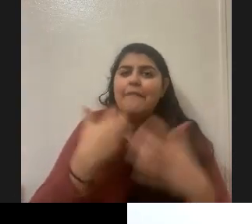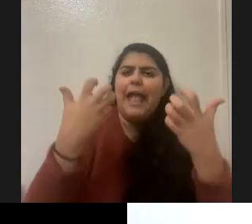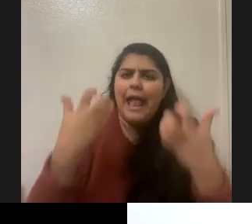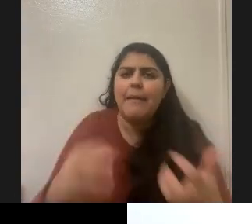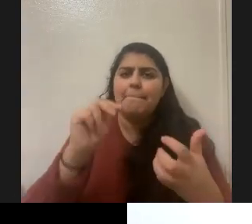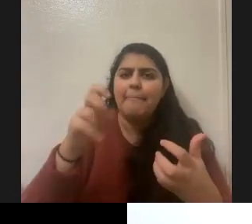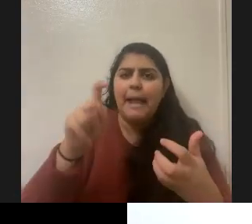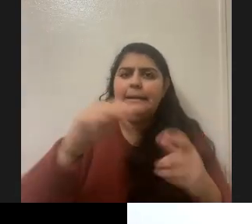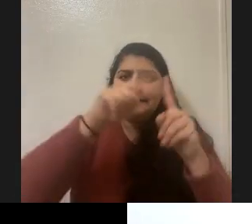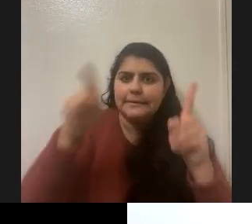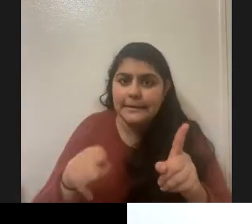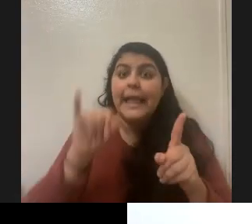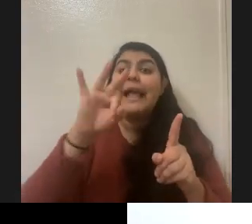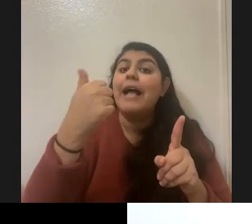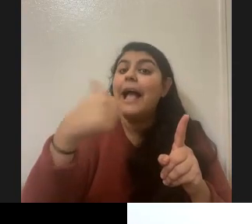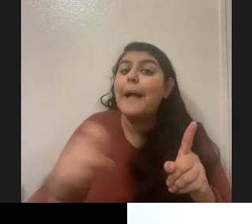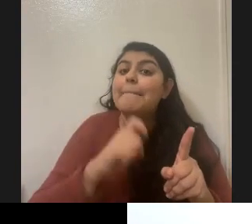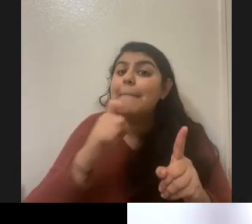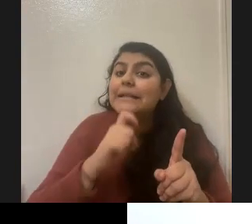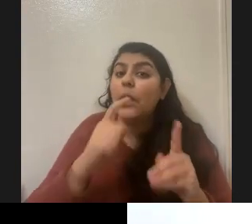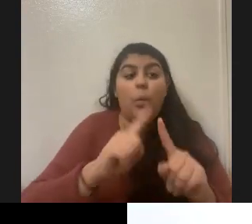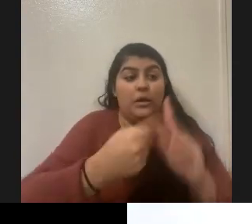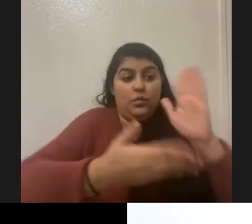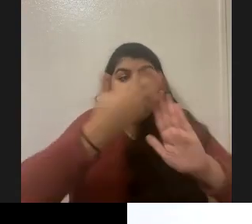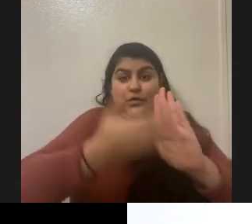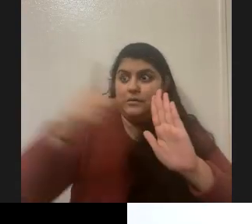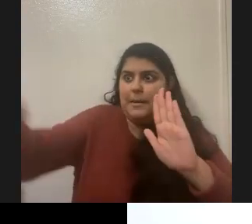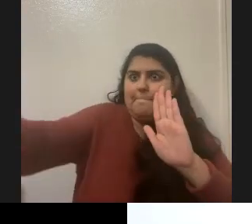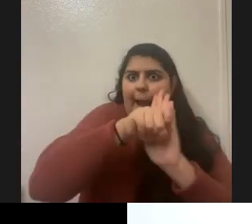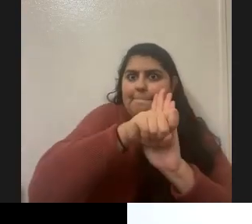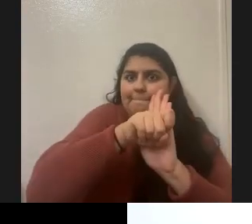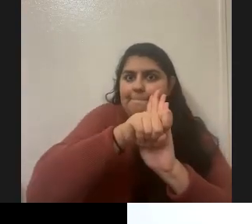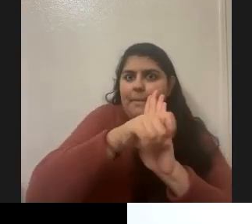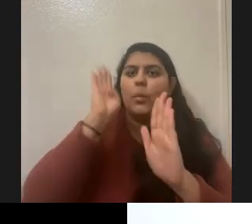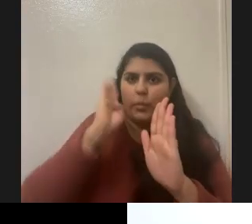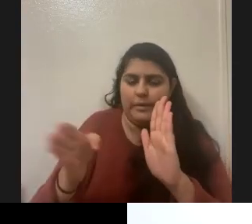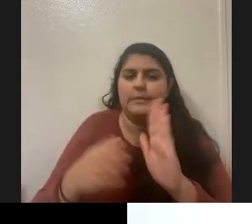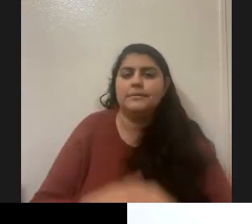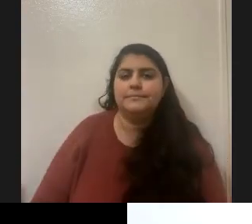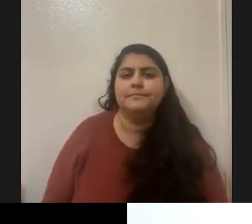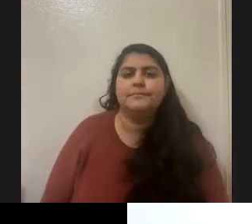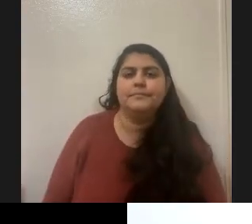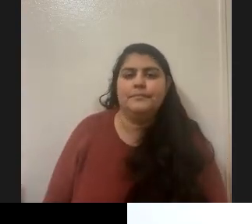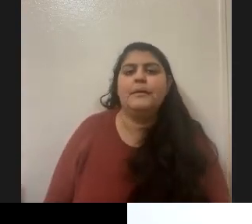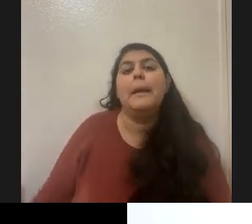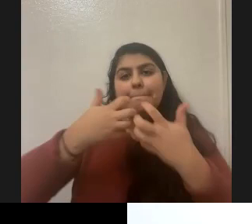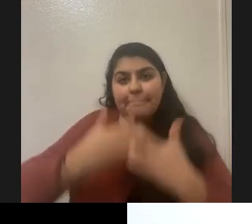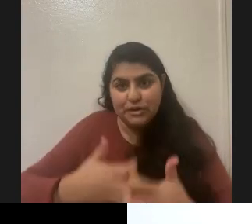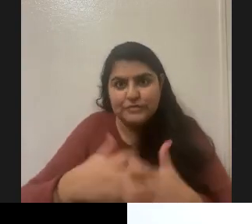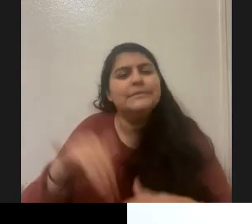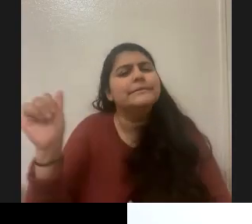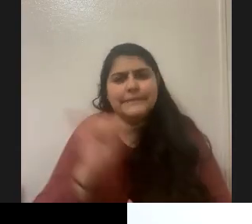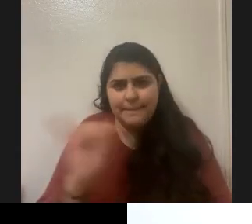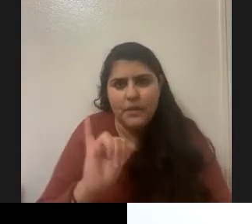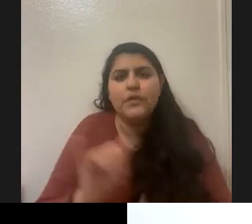anything like metal nearby while it's running, it'll fly and stick to that magnet. So our machines are also similar. So